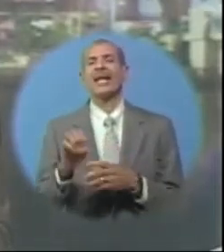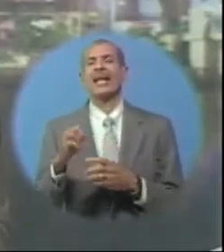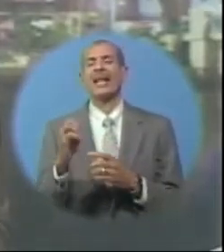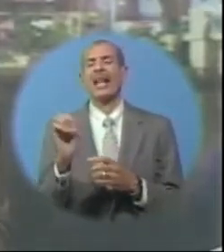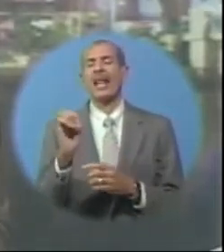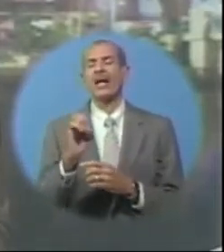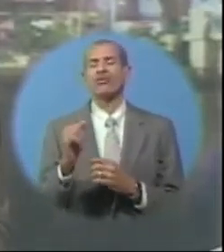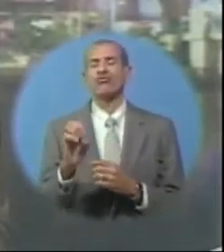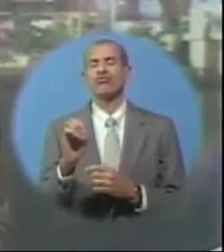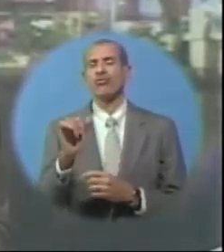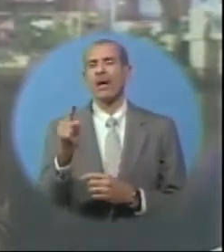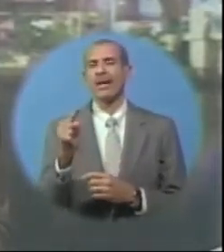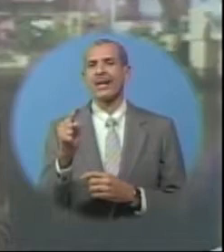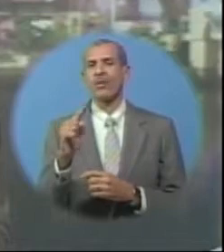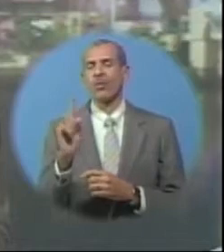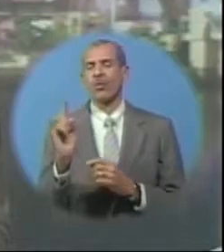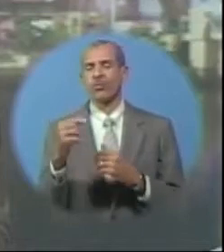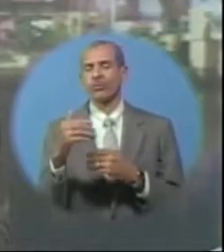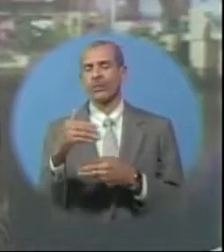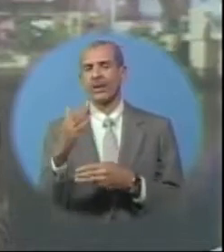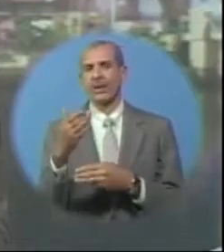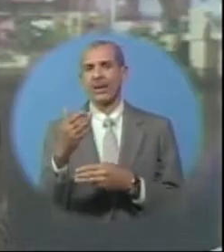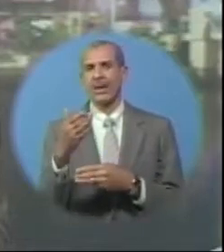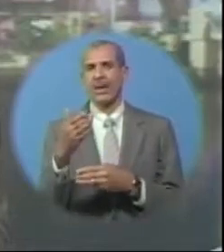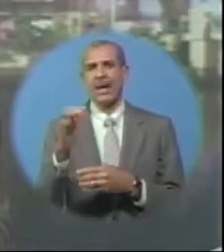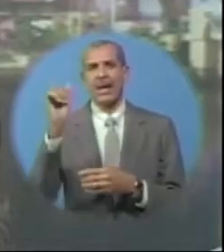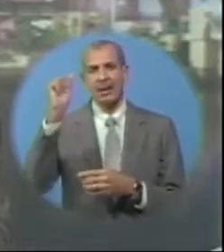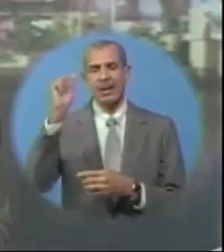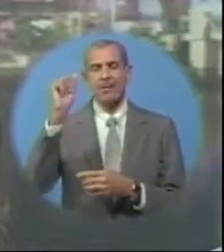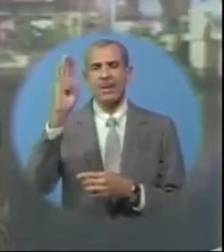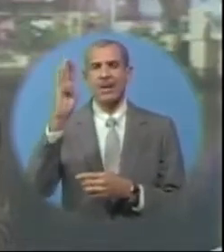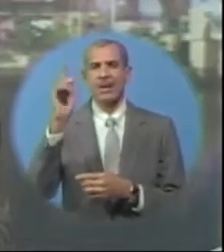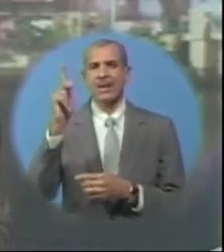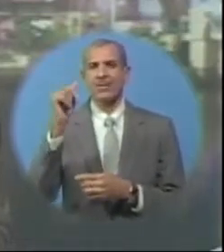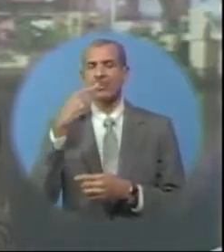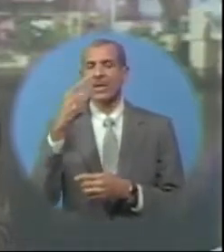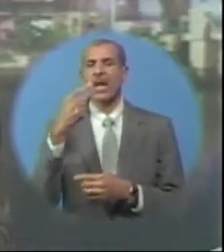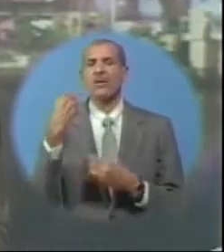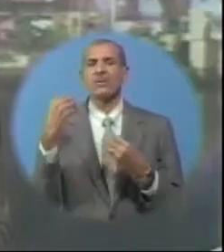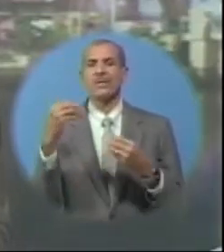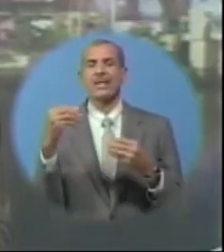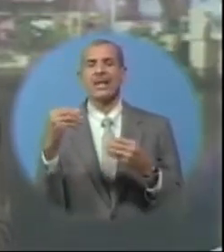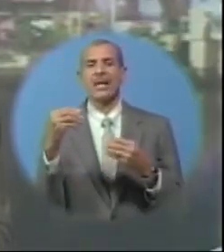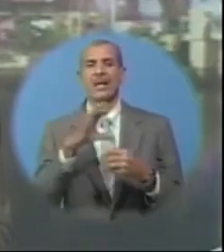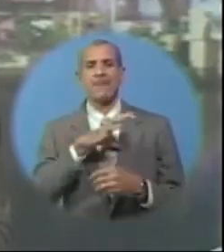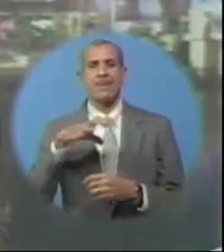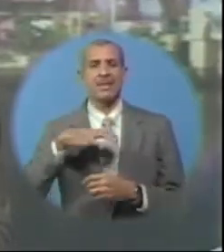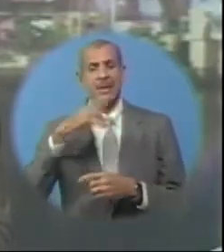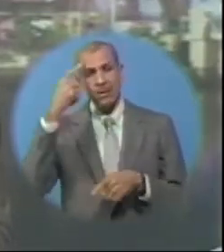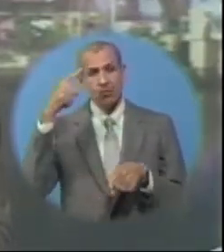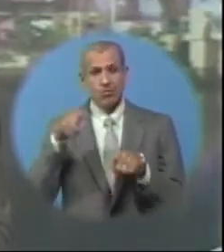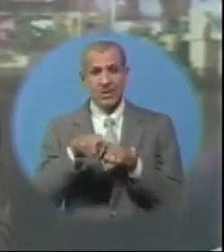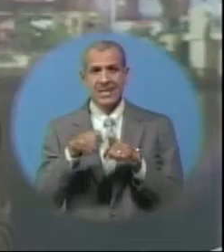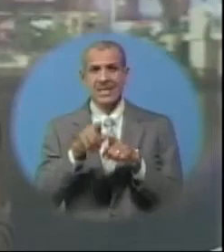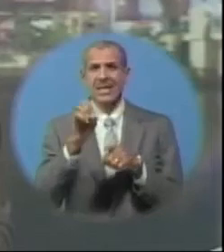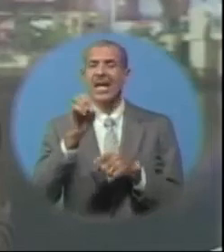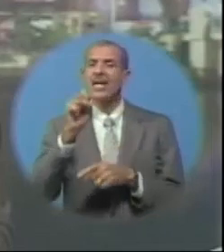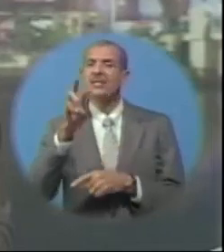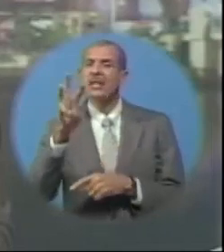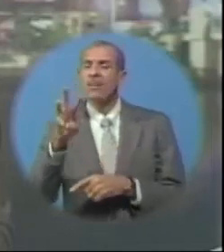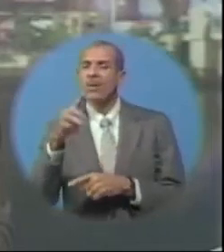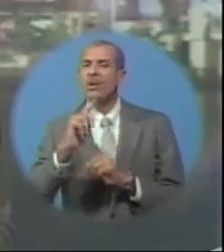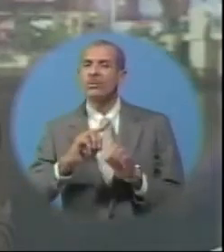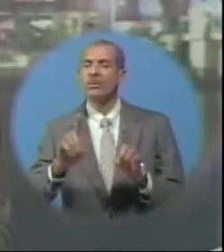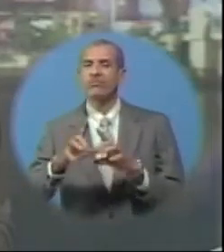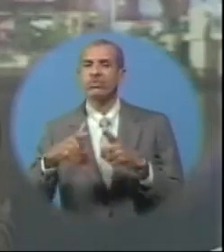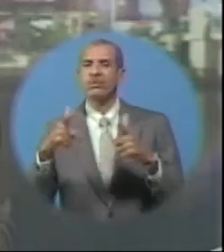Anthony Branker, chairman of the Barbados Chamber of Commerce and Industries Retail and Distribution Committee, agrees the ESW will go a